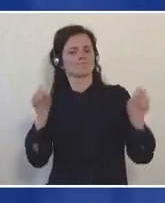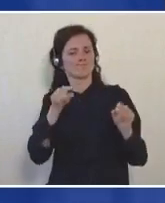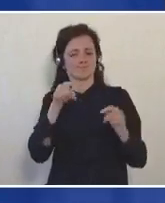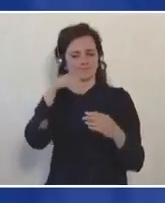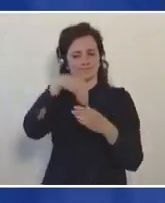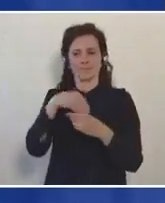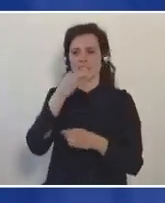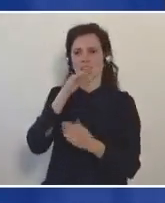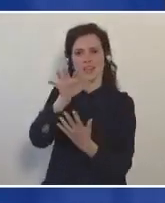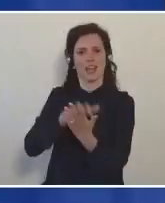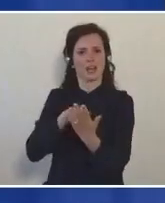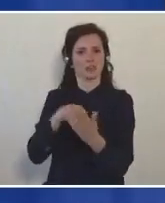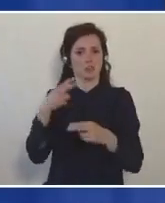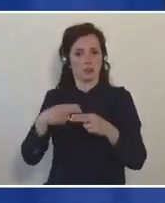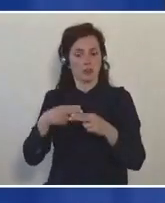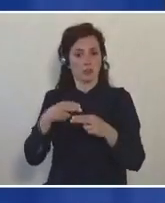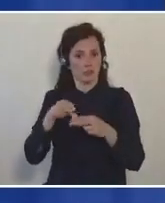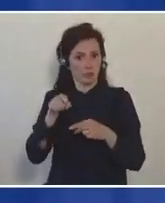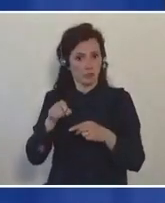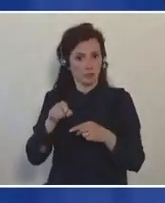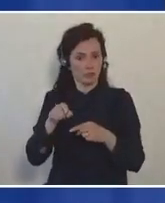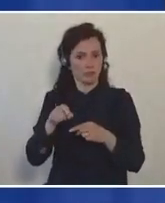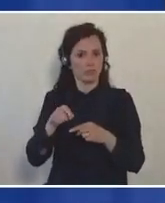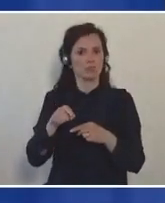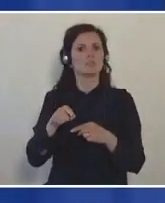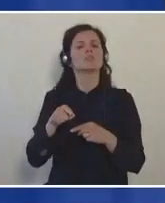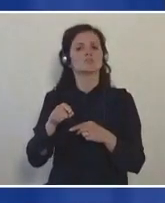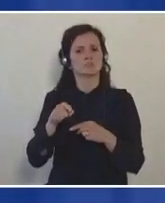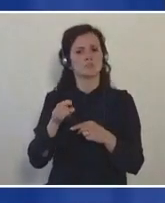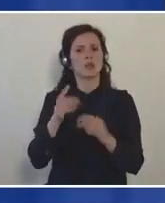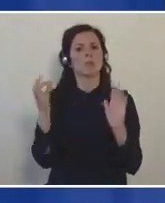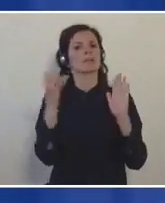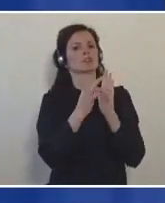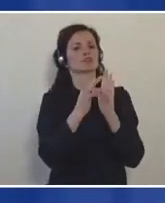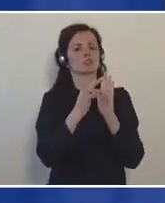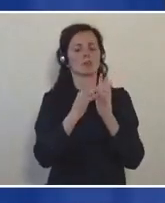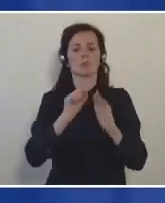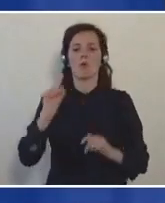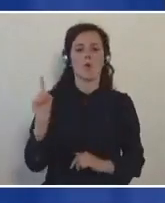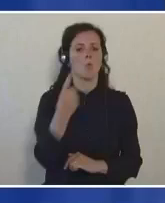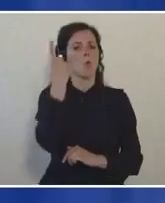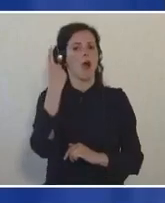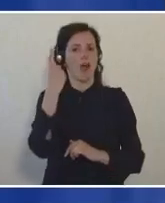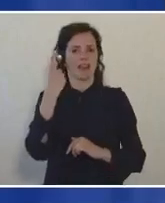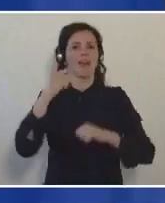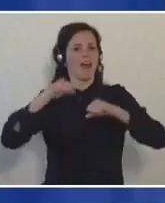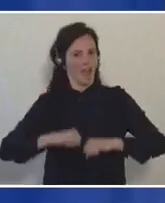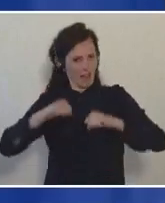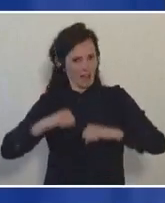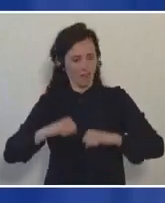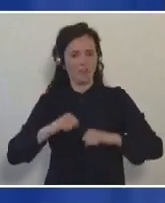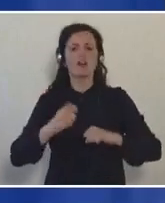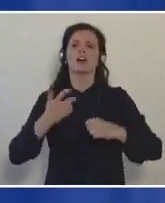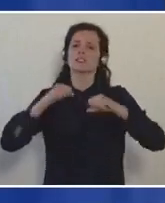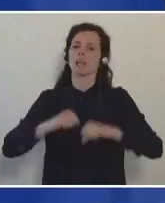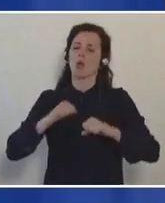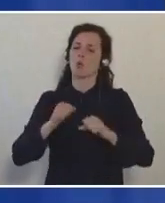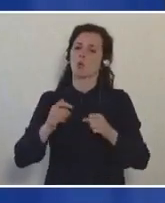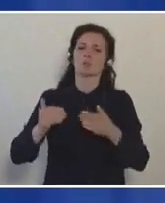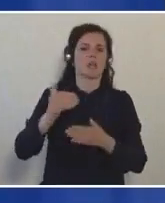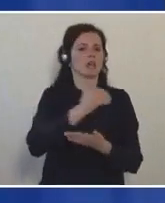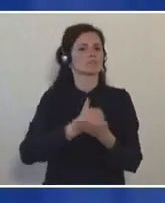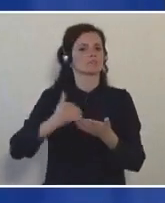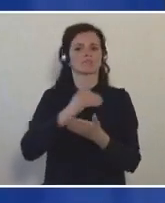principle. So for the very first time, there is the admittance that climate